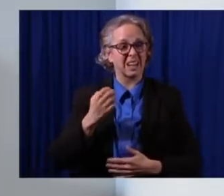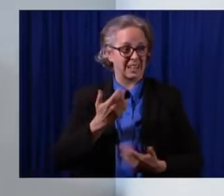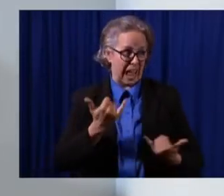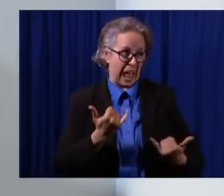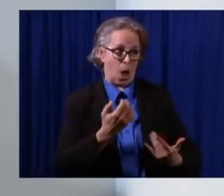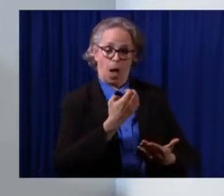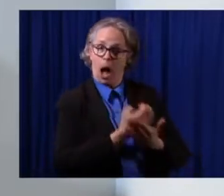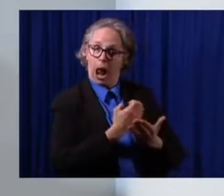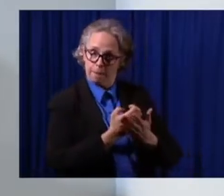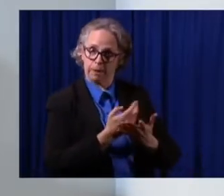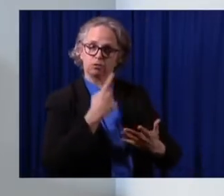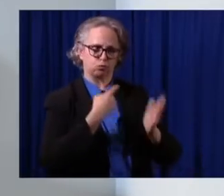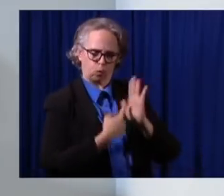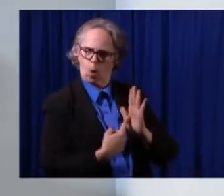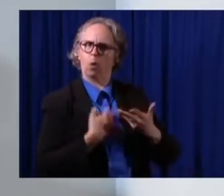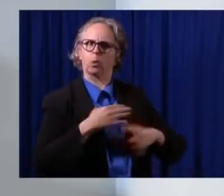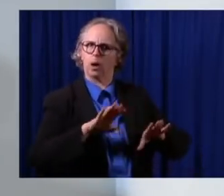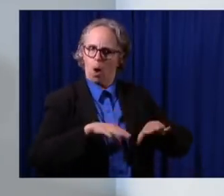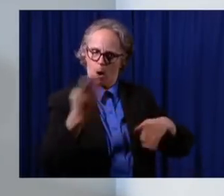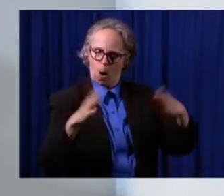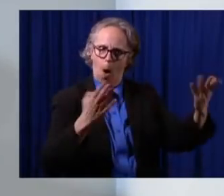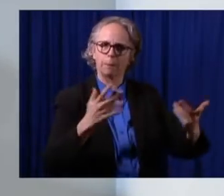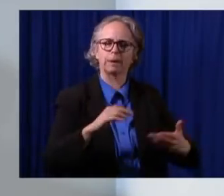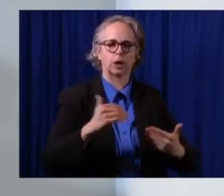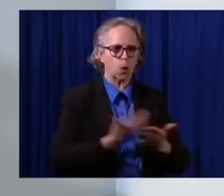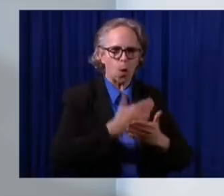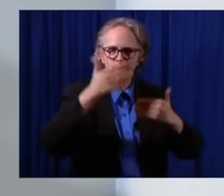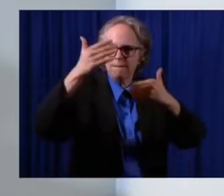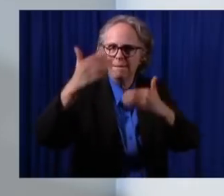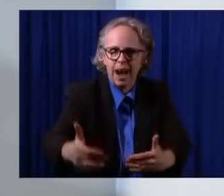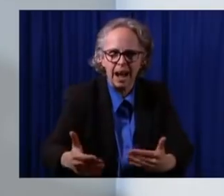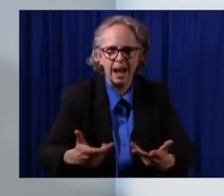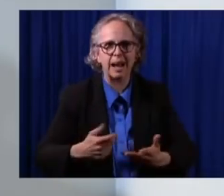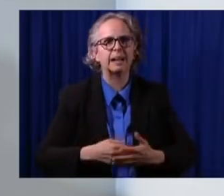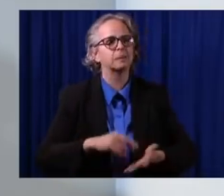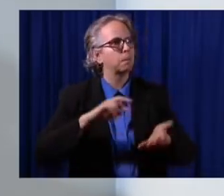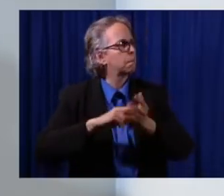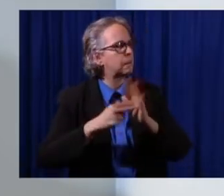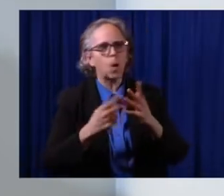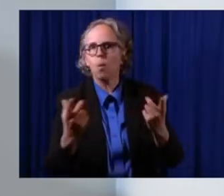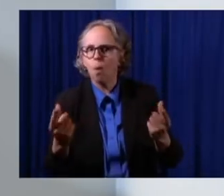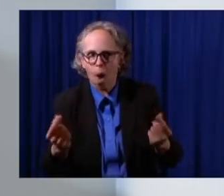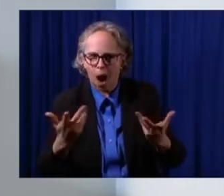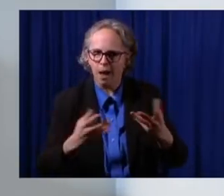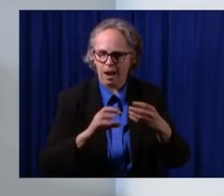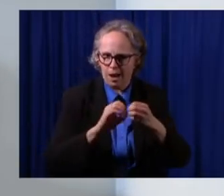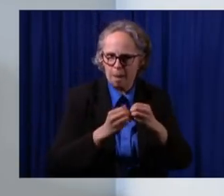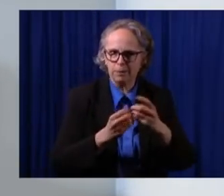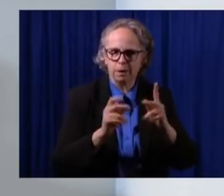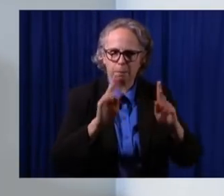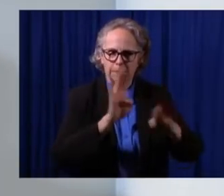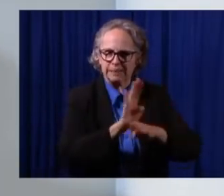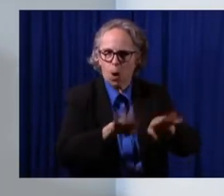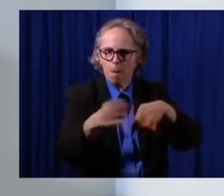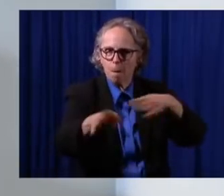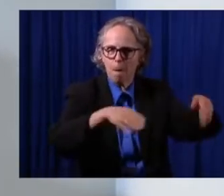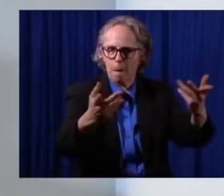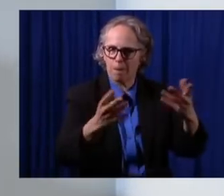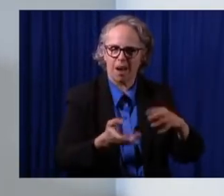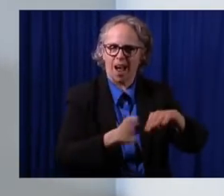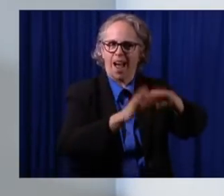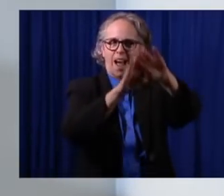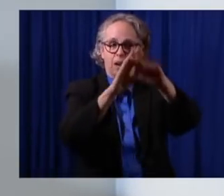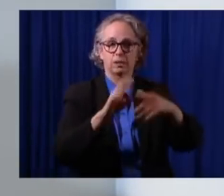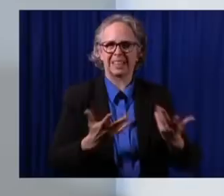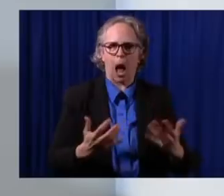that long journey of recovery in the job market, employers' needs, job seekers' needs are changing, so